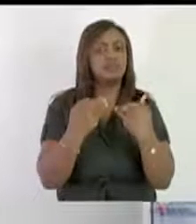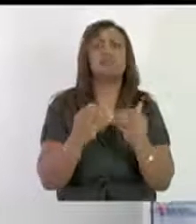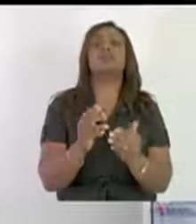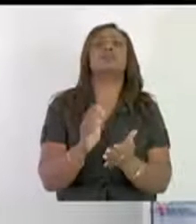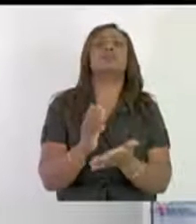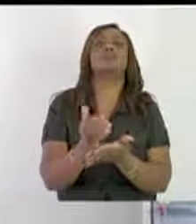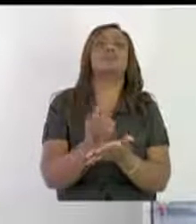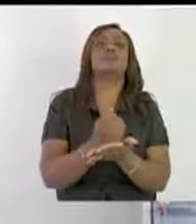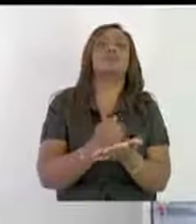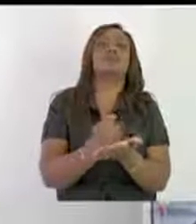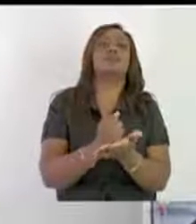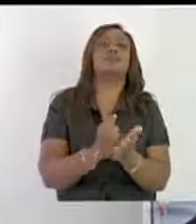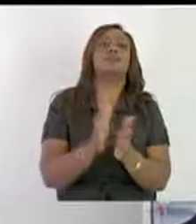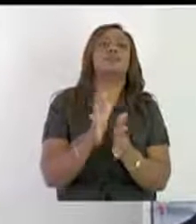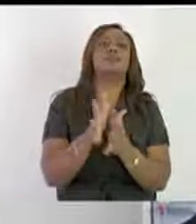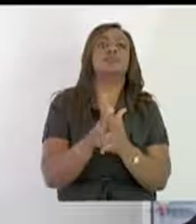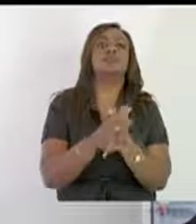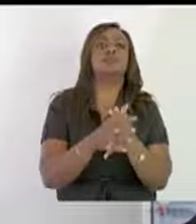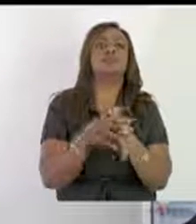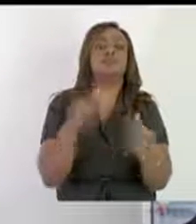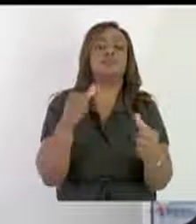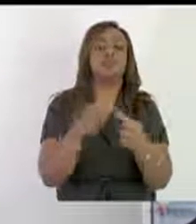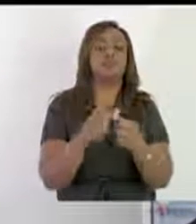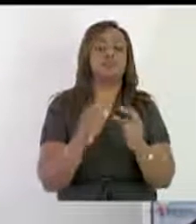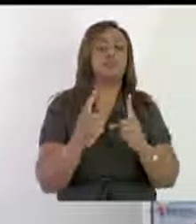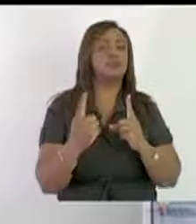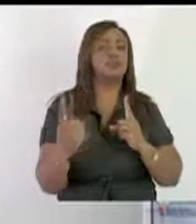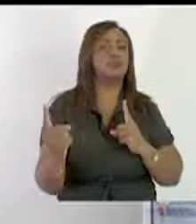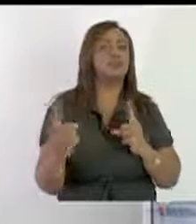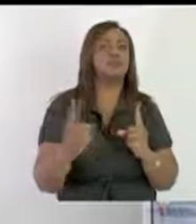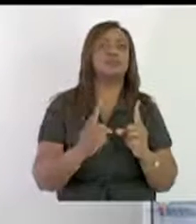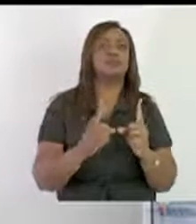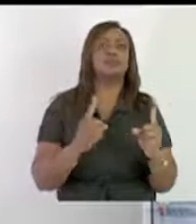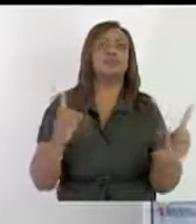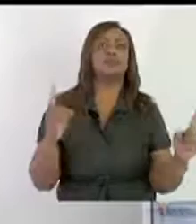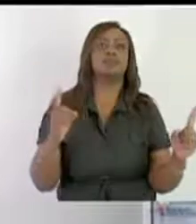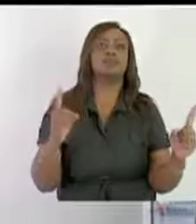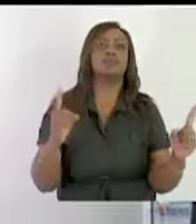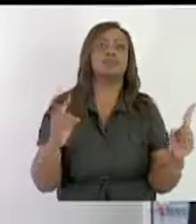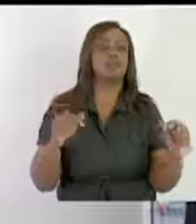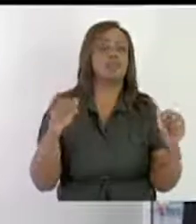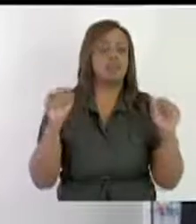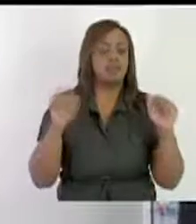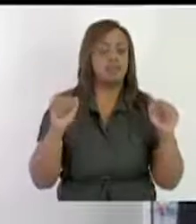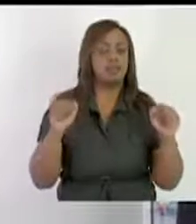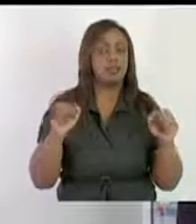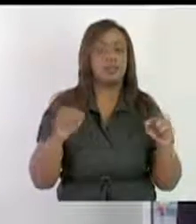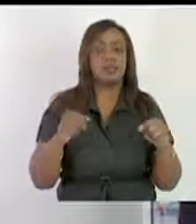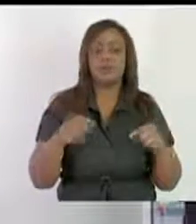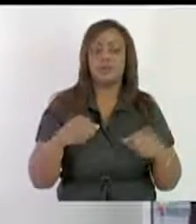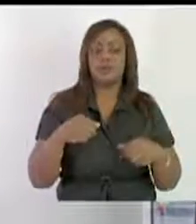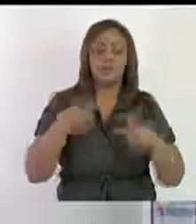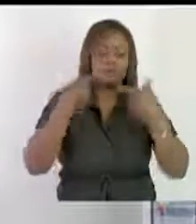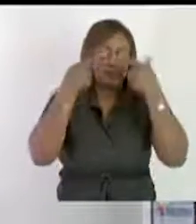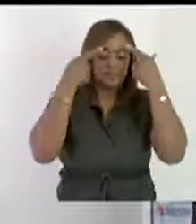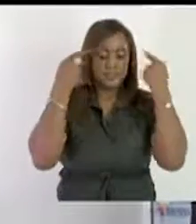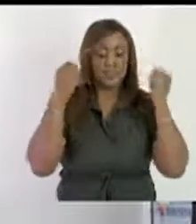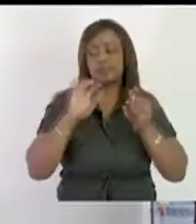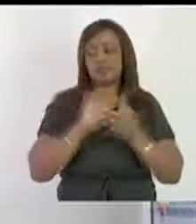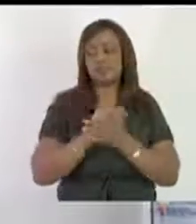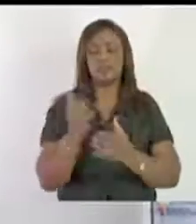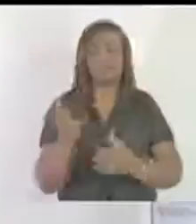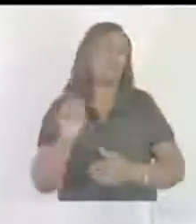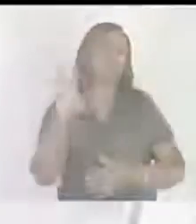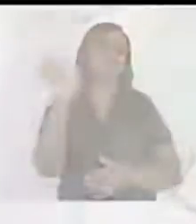and then do not remember the social distance. As from me and Pomwene,